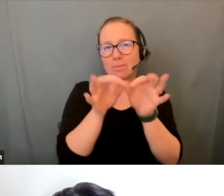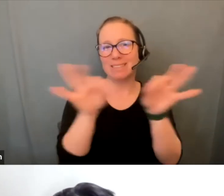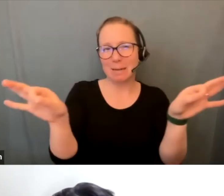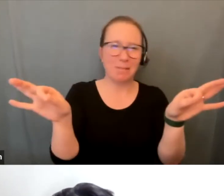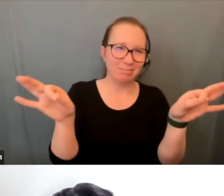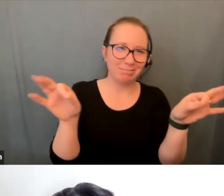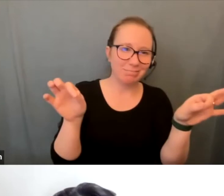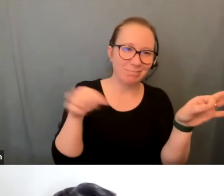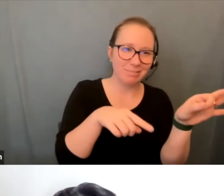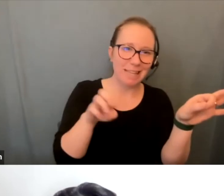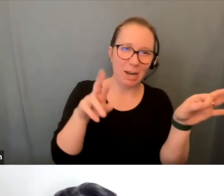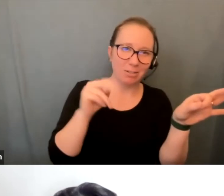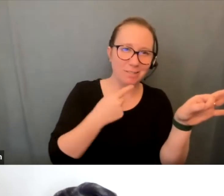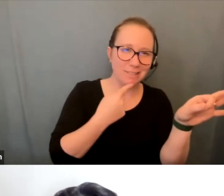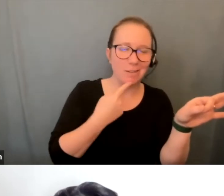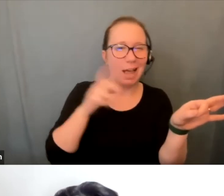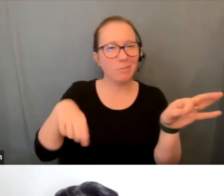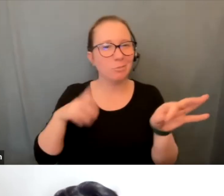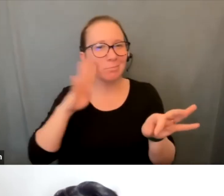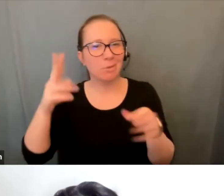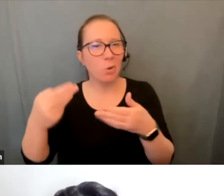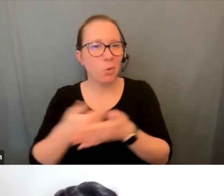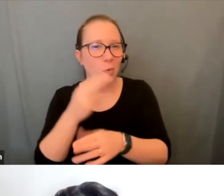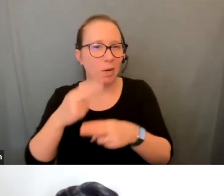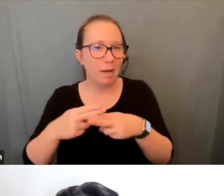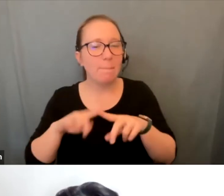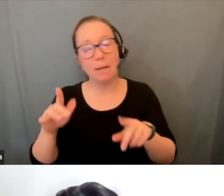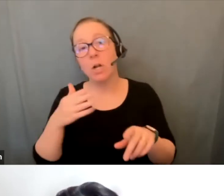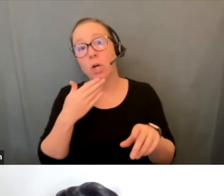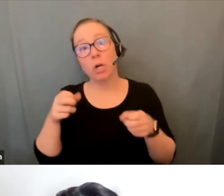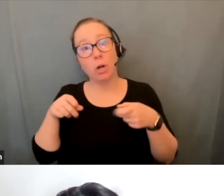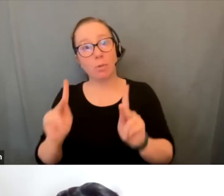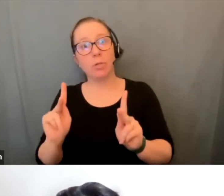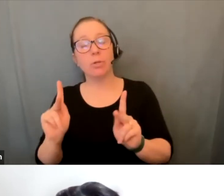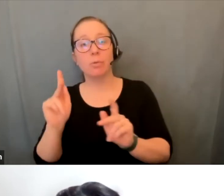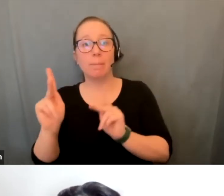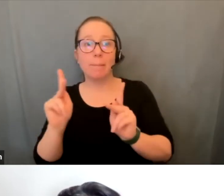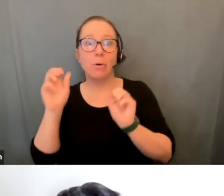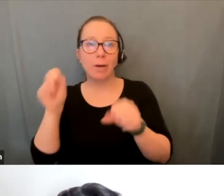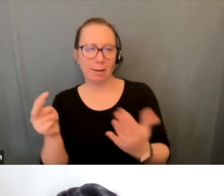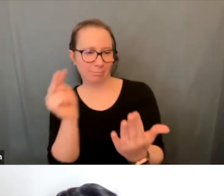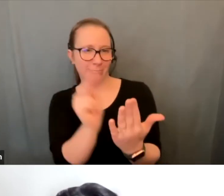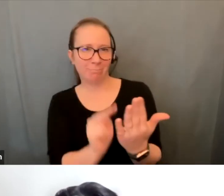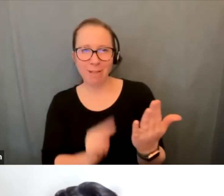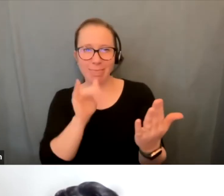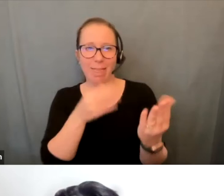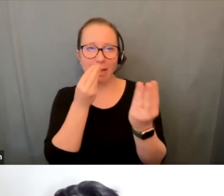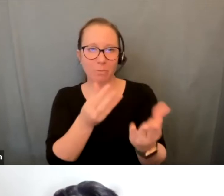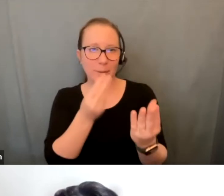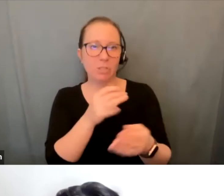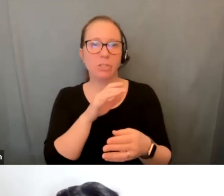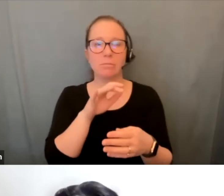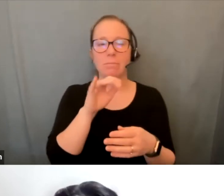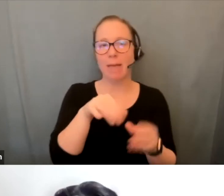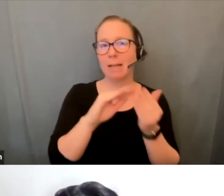that. But it's going to be an opportunity for people to reflect a little bit more deeply on the information that our community is telling us about the needs